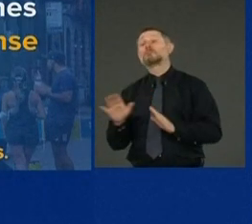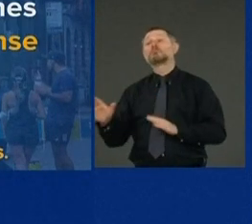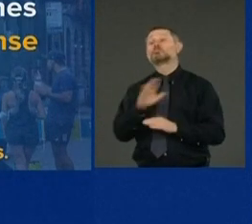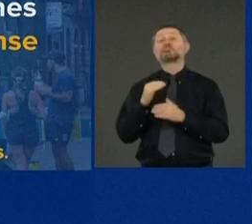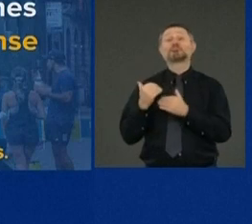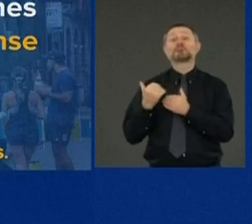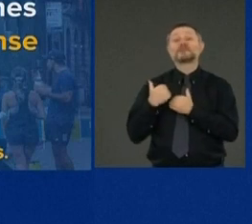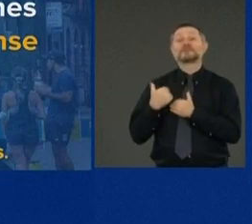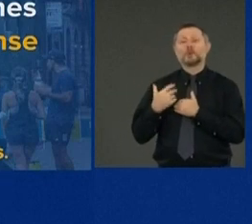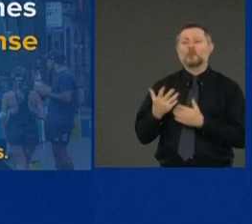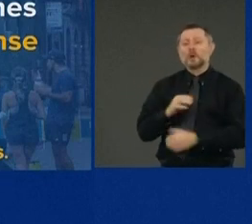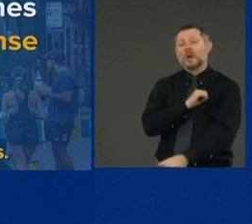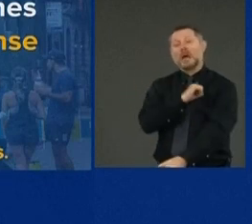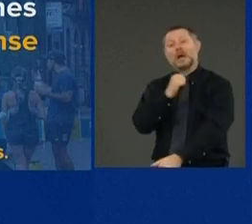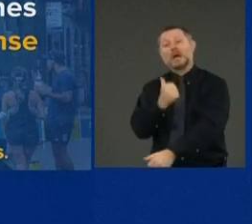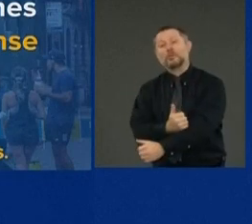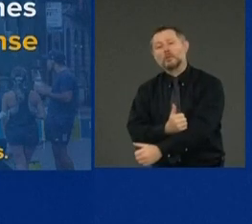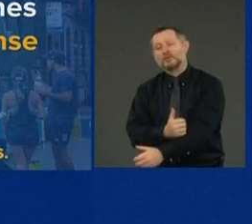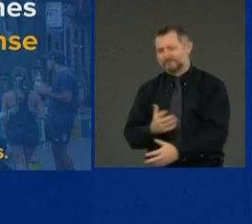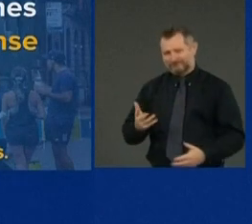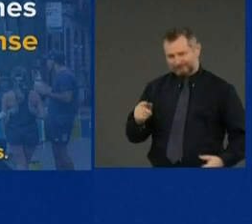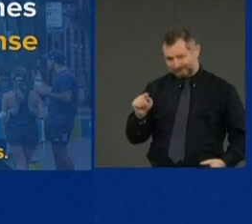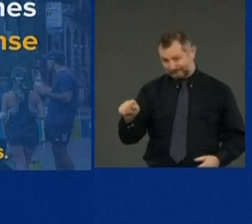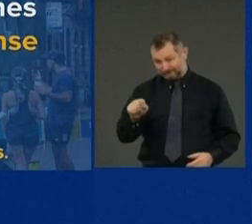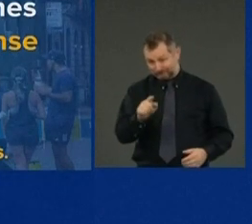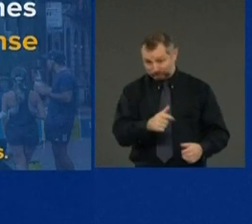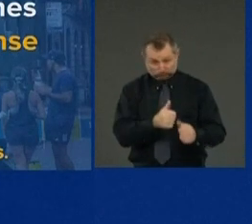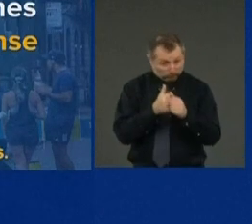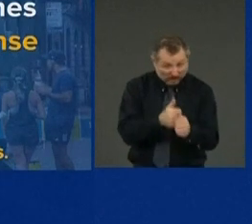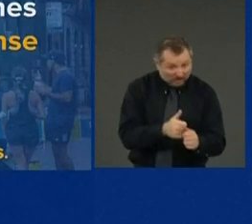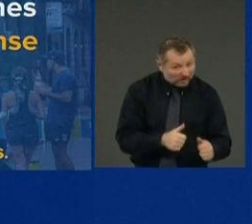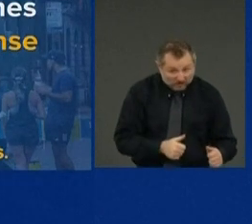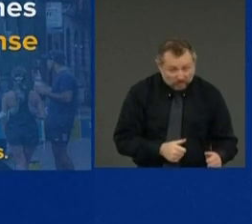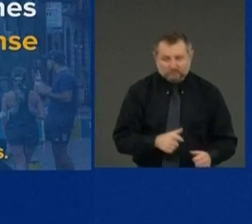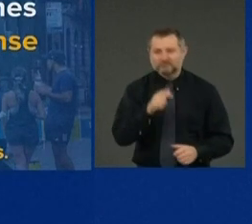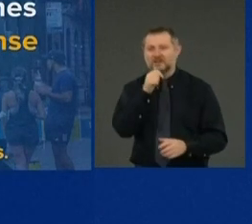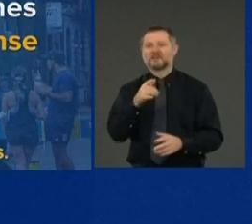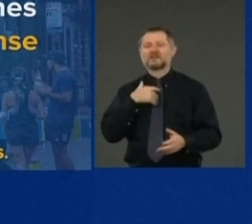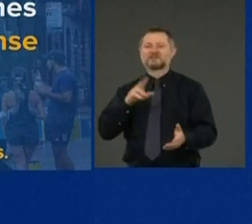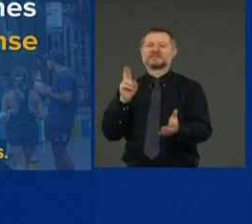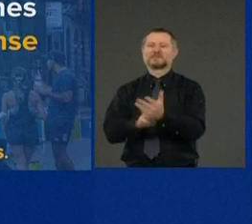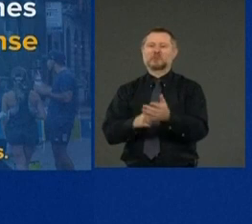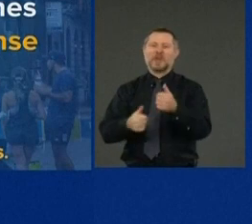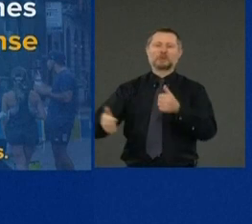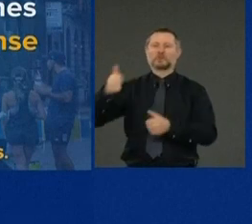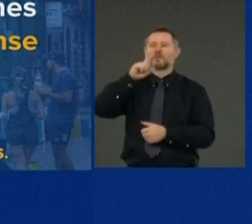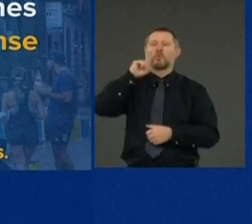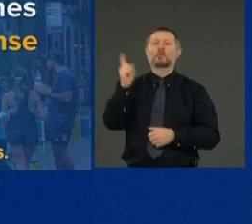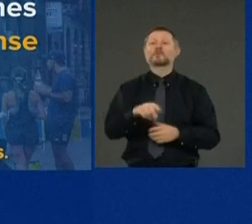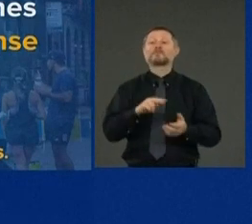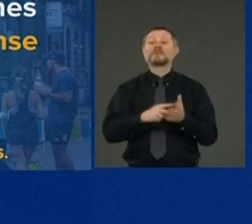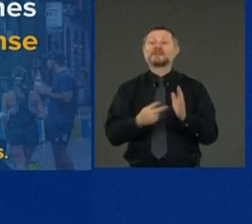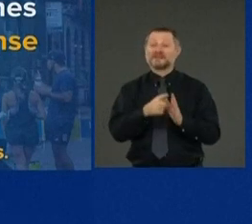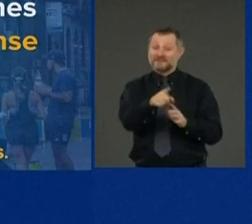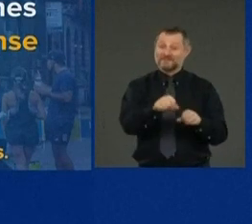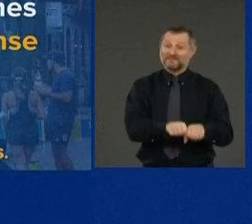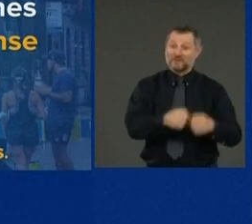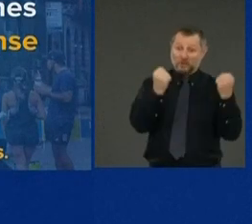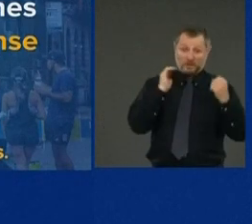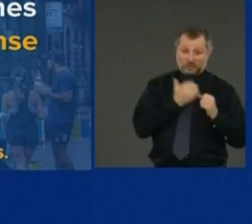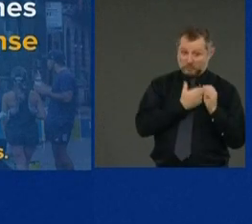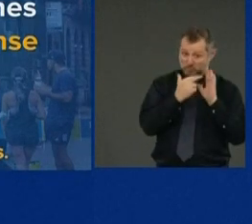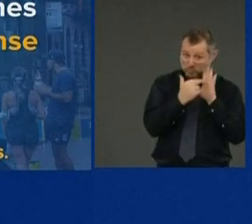executive order, where violations of the rules and